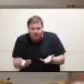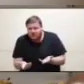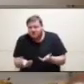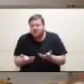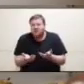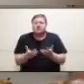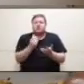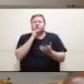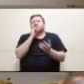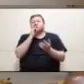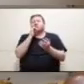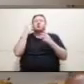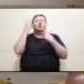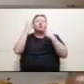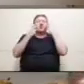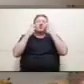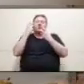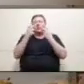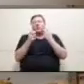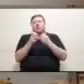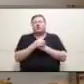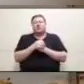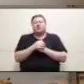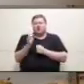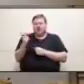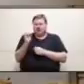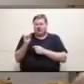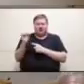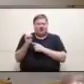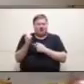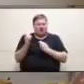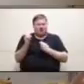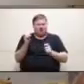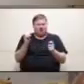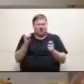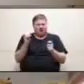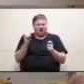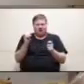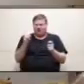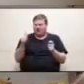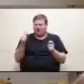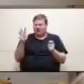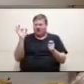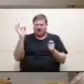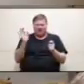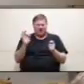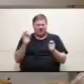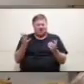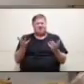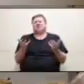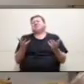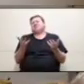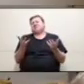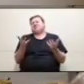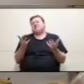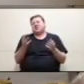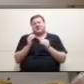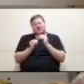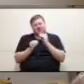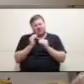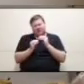have the confusion of the zero expenditure at 65% and all of that. Let's just close it once and